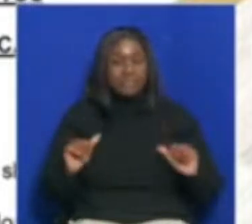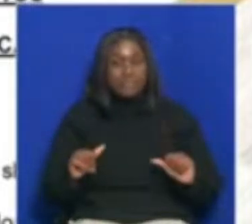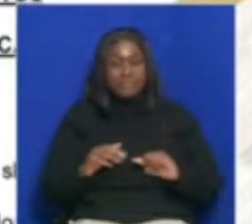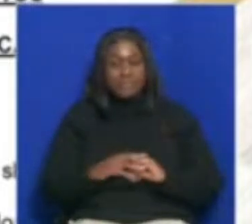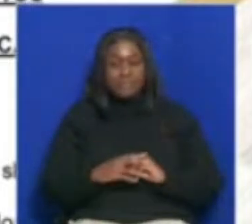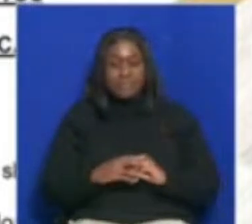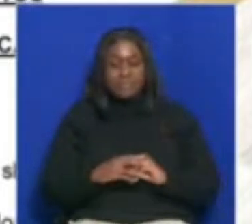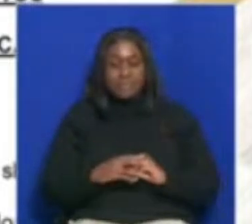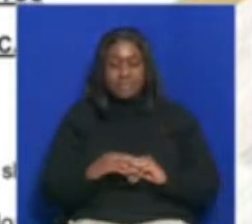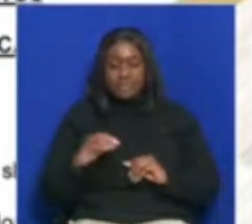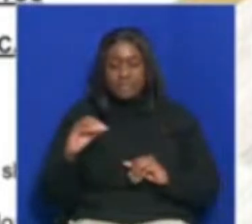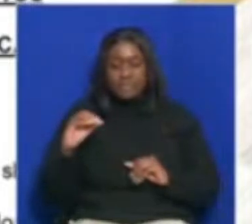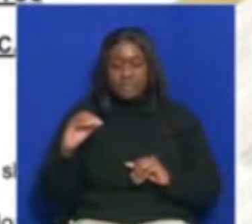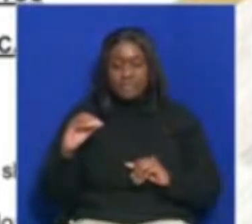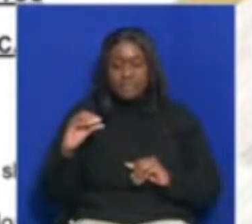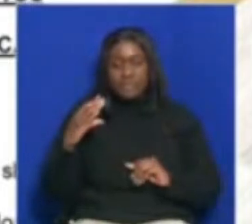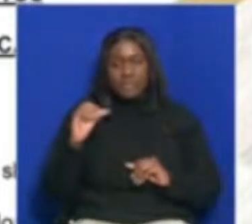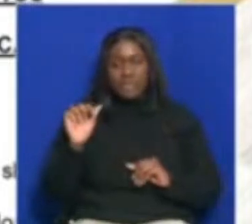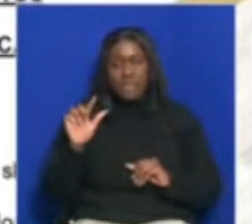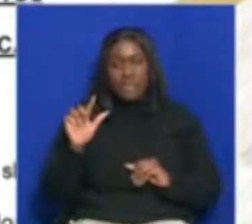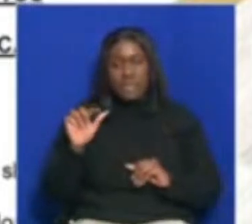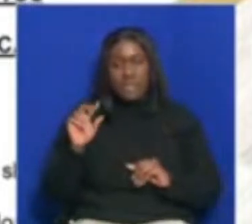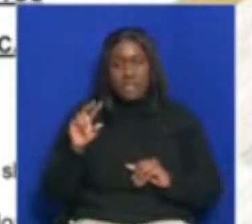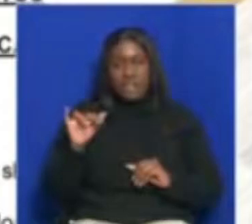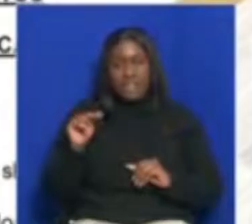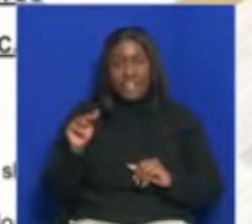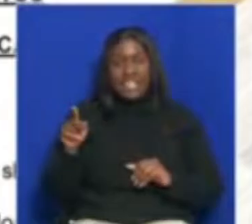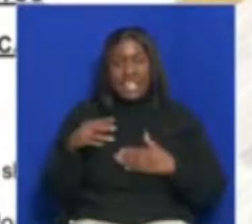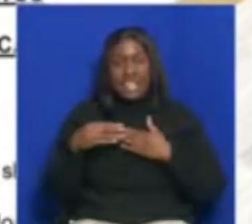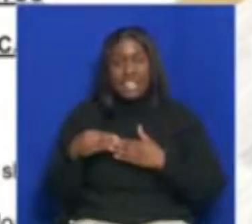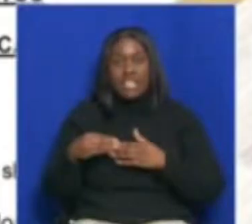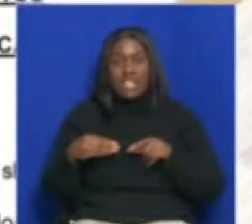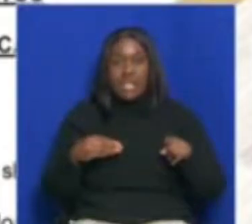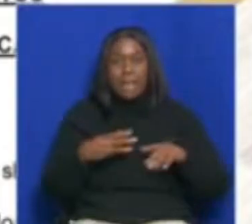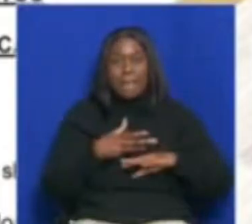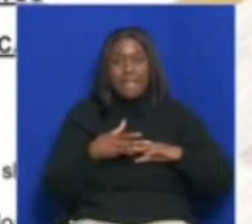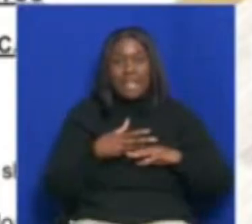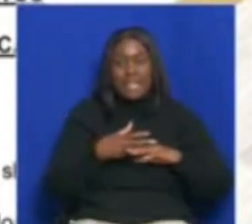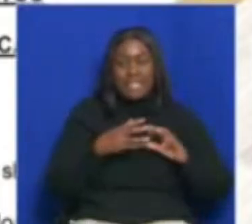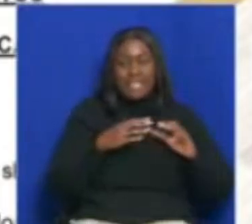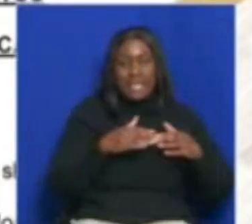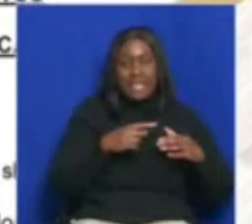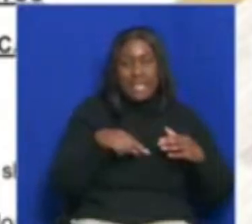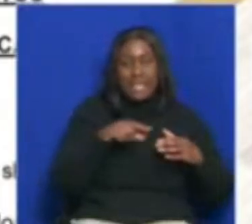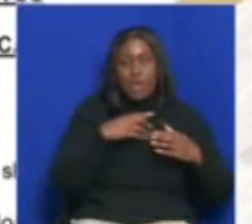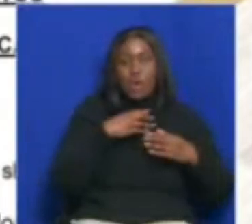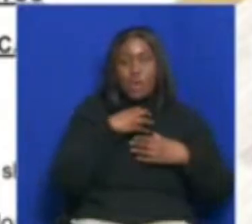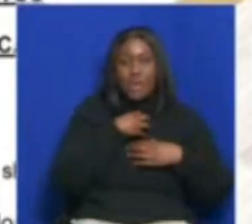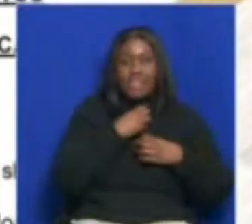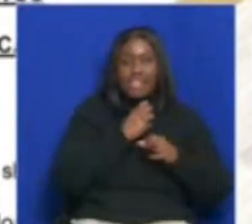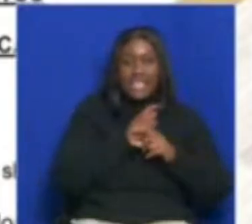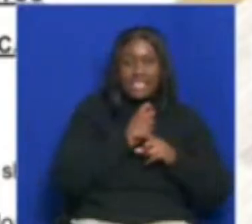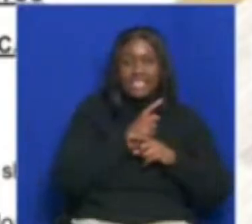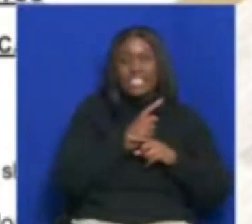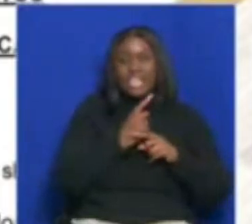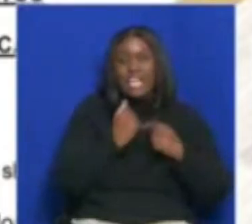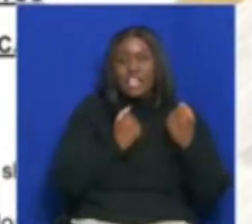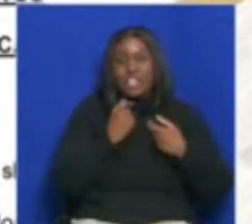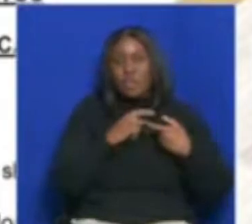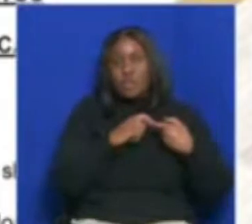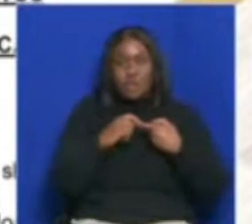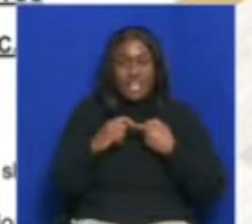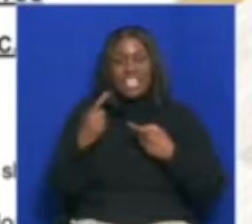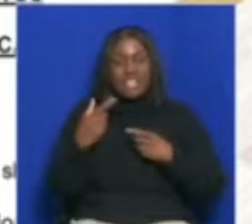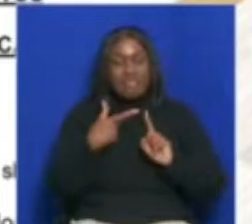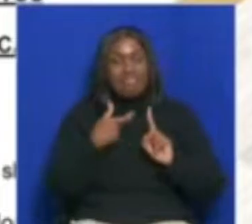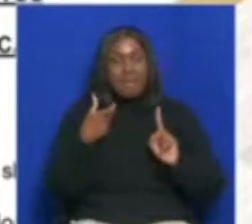Calvin Peresami, the leader of the Blood Gang, owner of taxis and tow truck. He was fatally wounded on the 6th of June